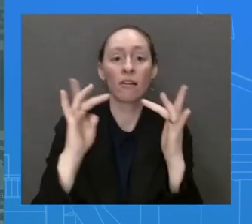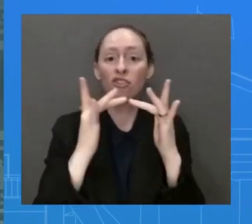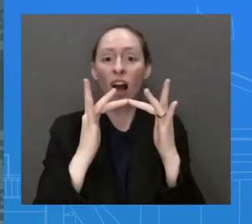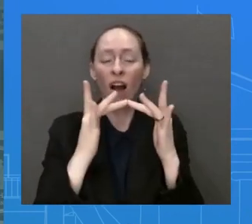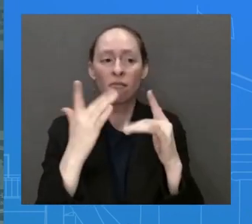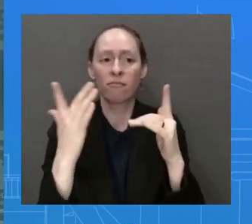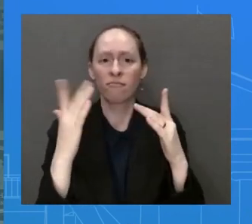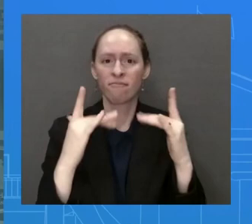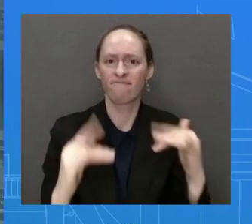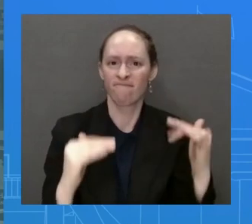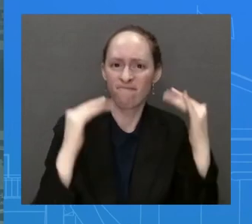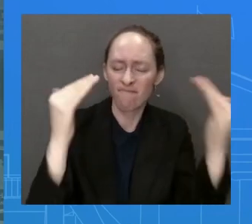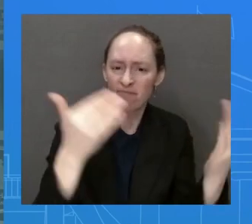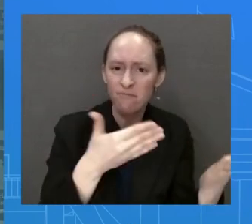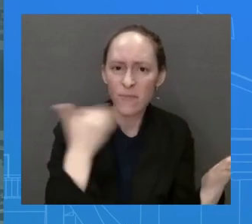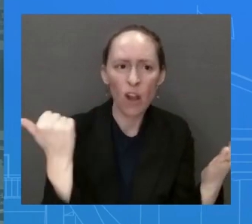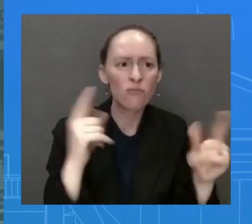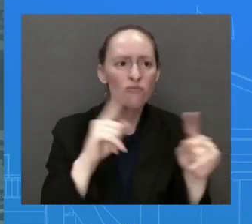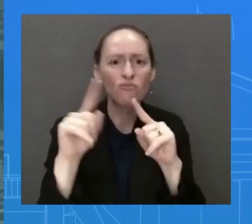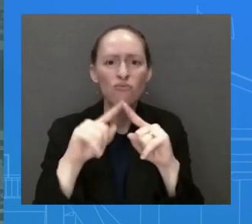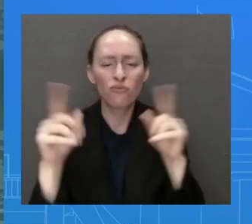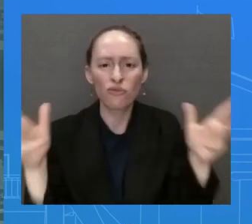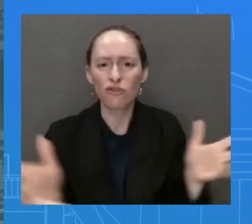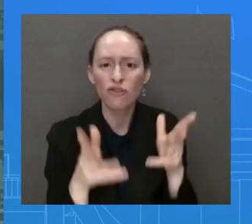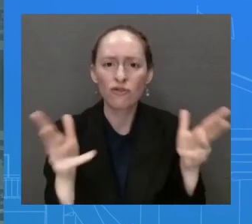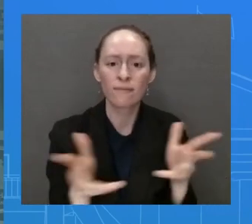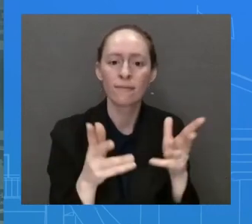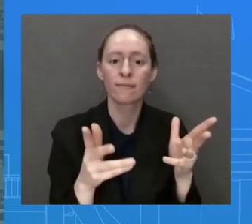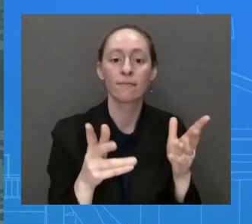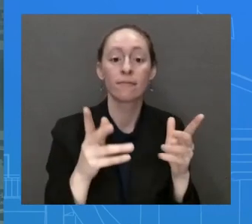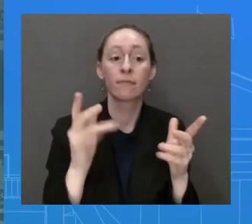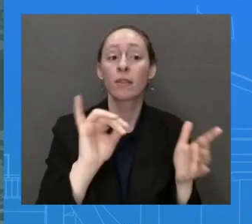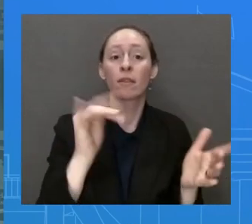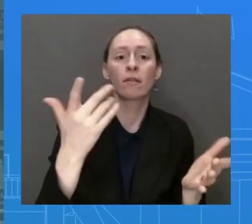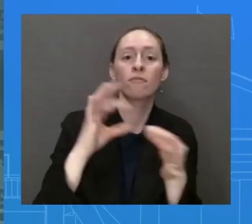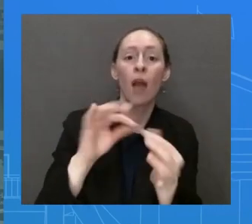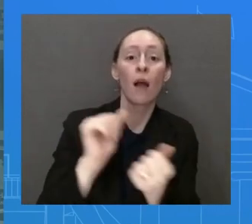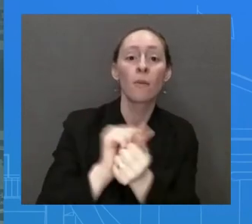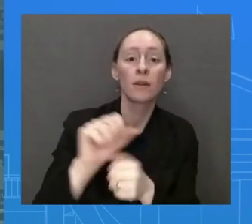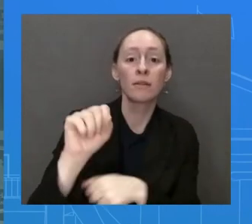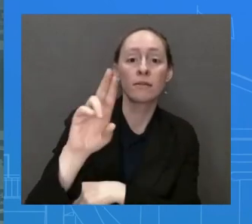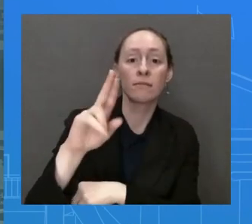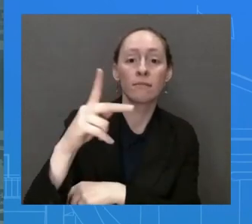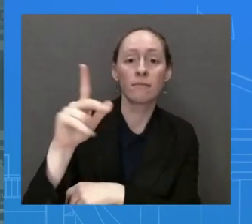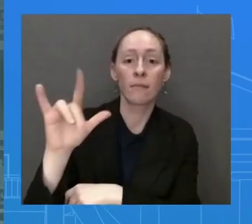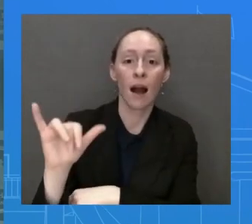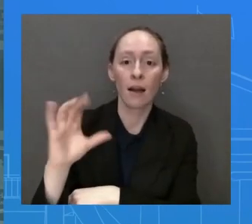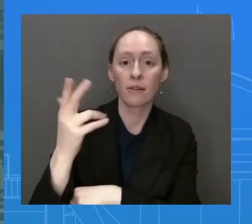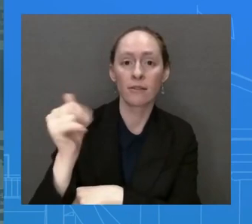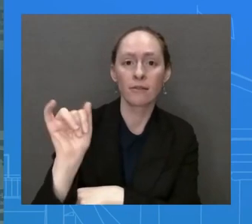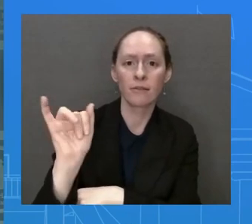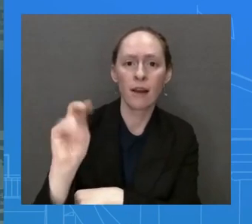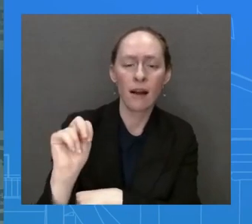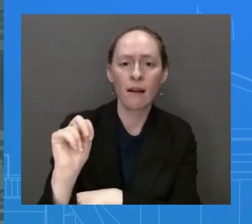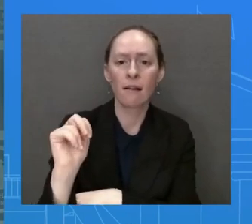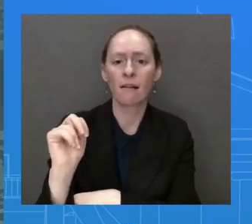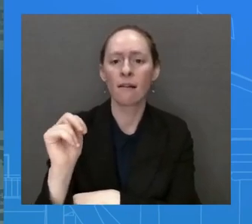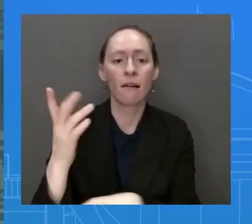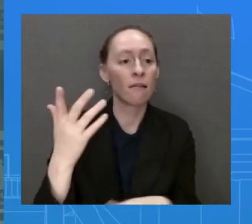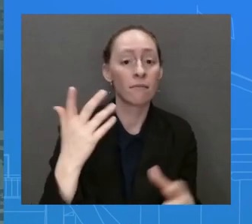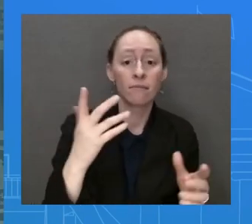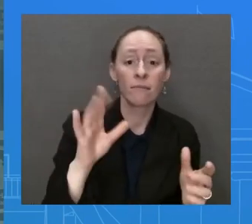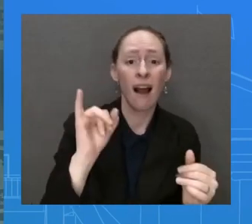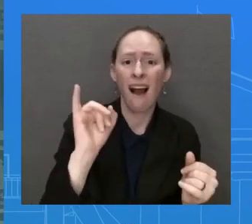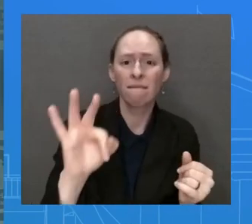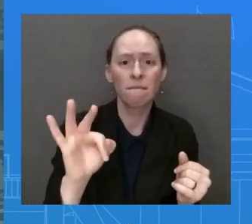supply chains to corruption to tax havens. So again, with Japan's partnerships and leadership in the negotiations, we expect to